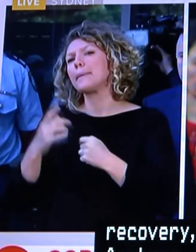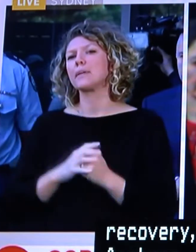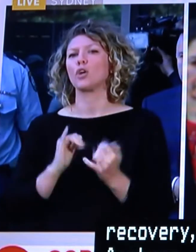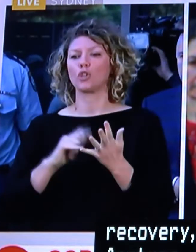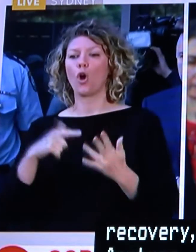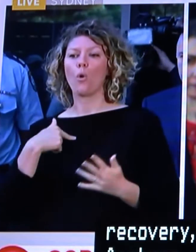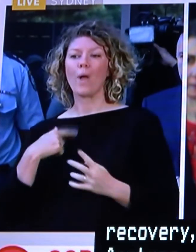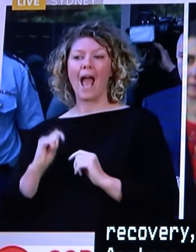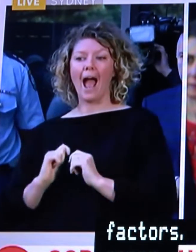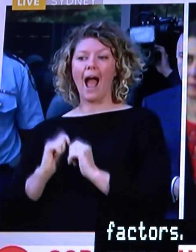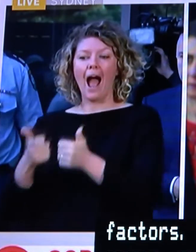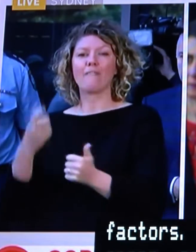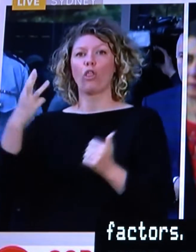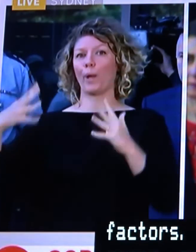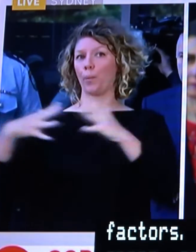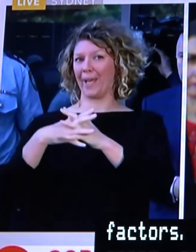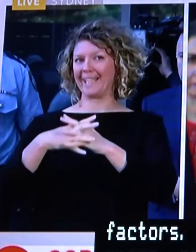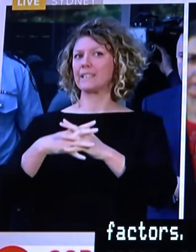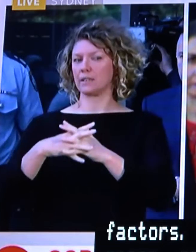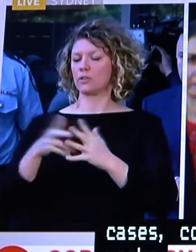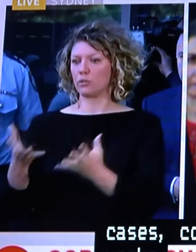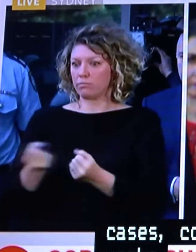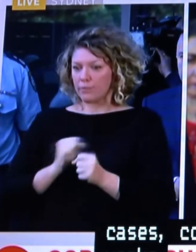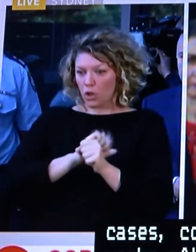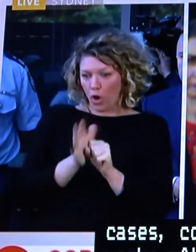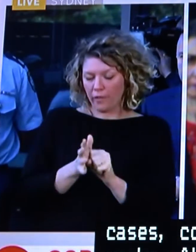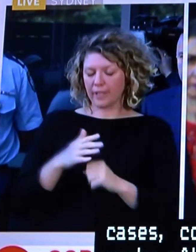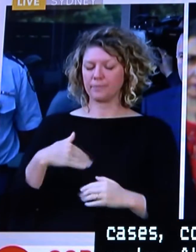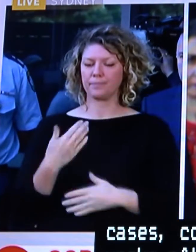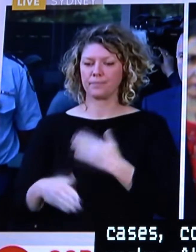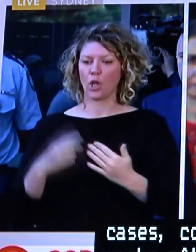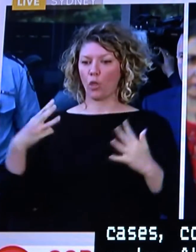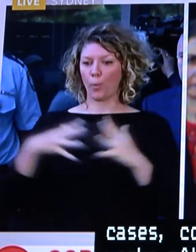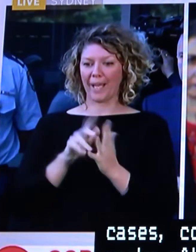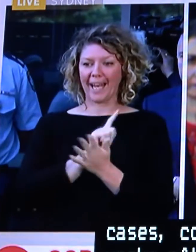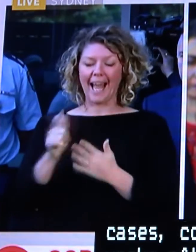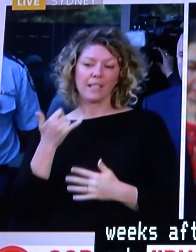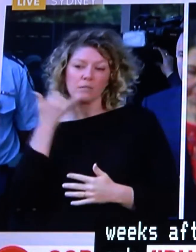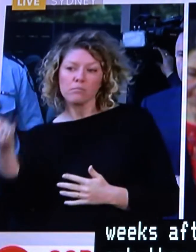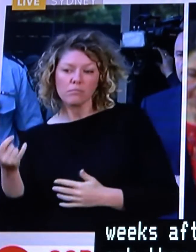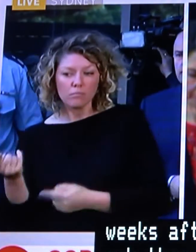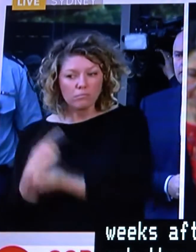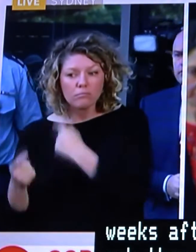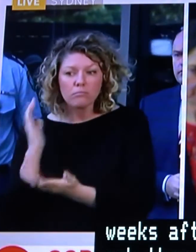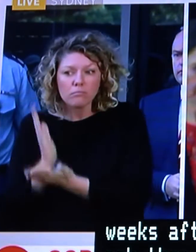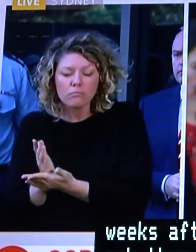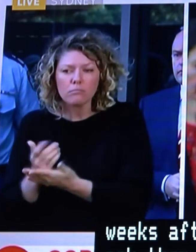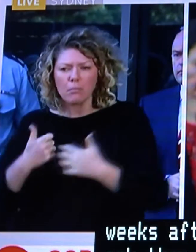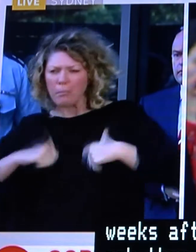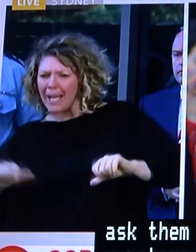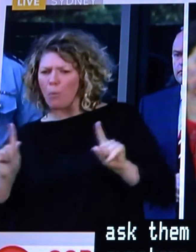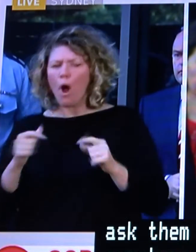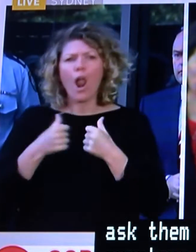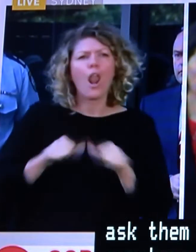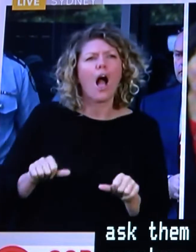after their illness onset to ask them about their COVID-19 symptoms to ascertain whether they've resolved, and also to